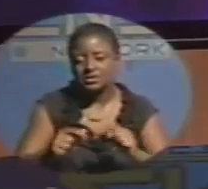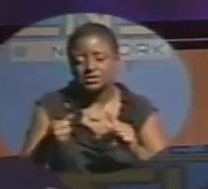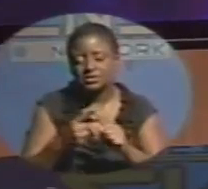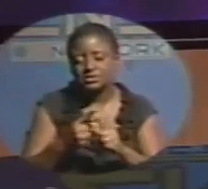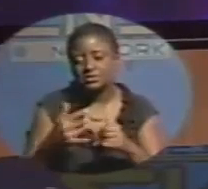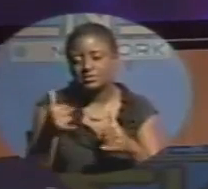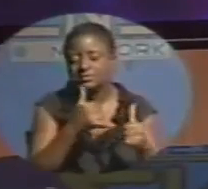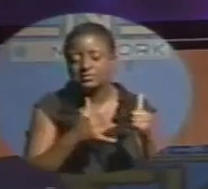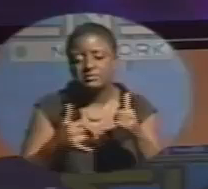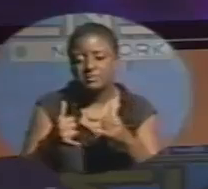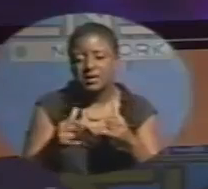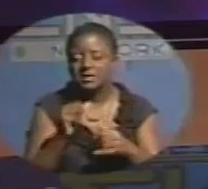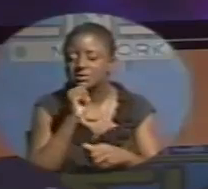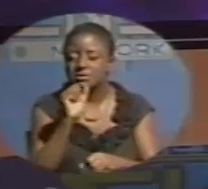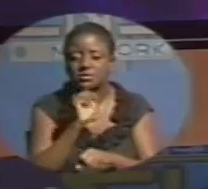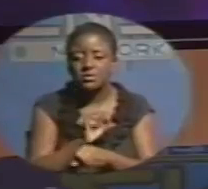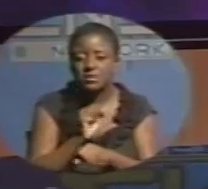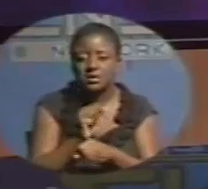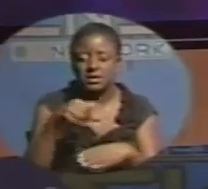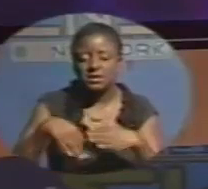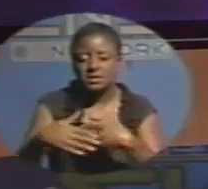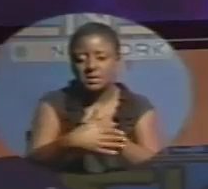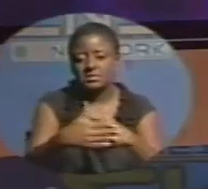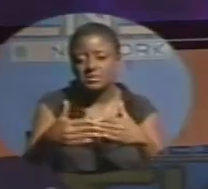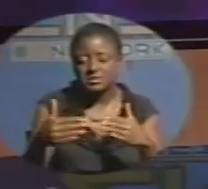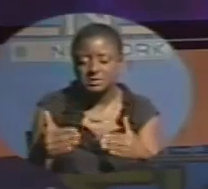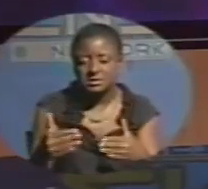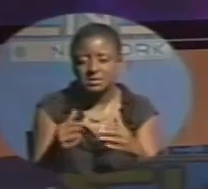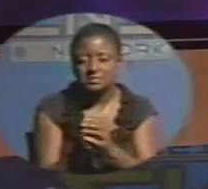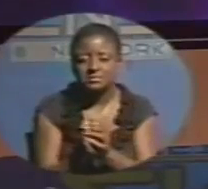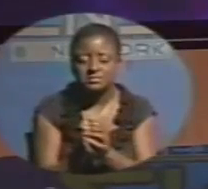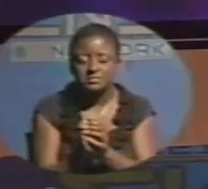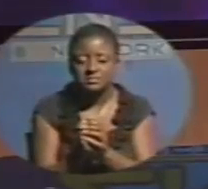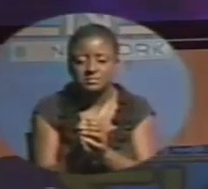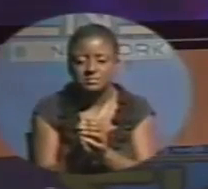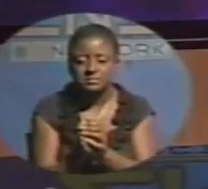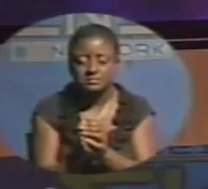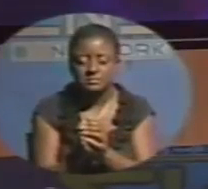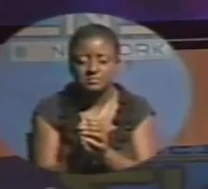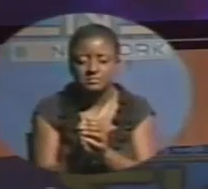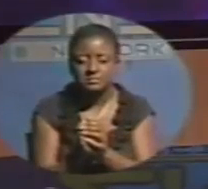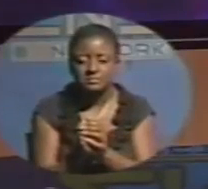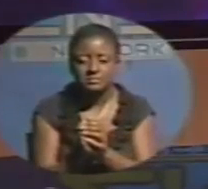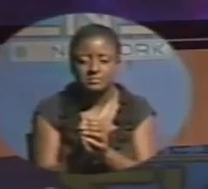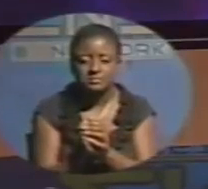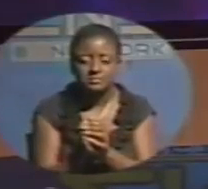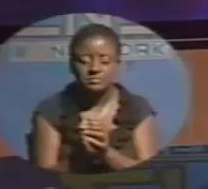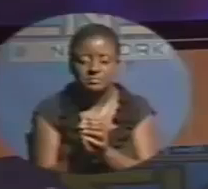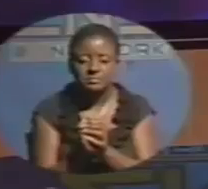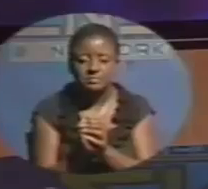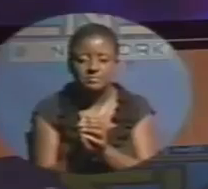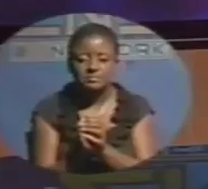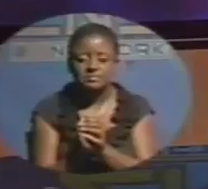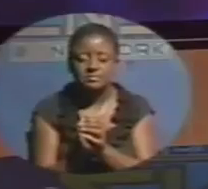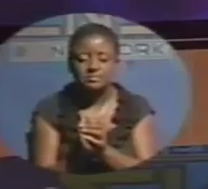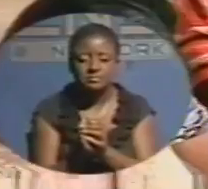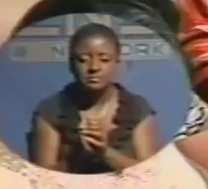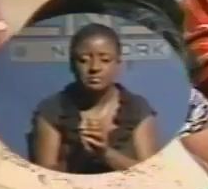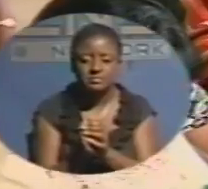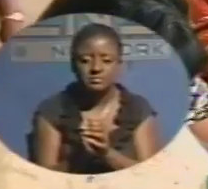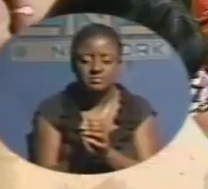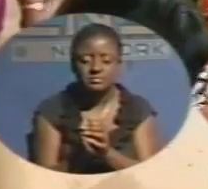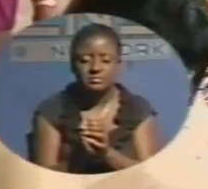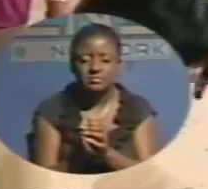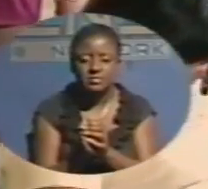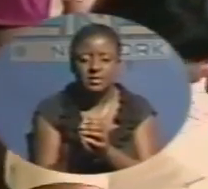job fair at the Wesley Methodist Church. Pardon me. Our Fern Carey was there. The Bain and